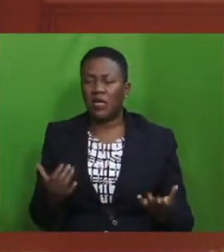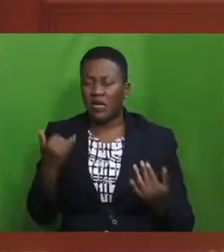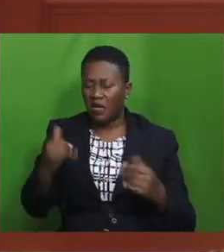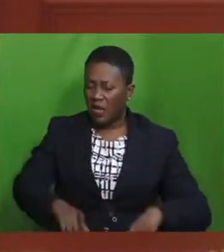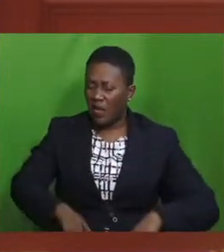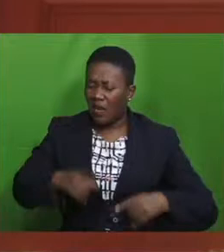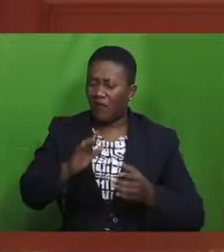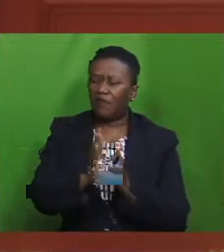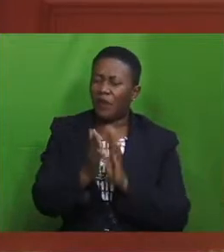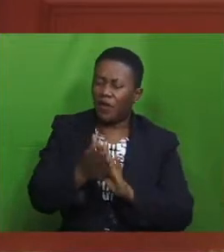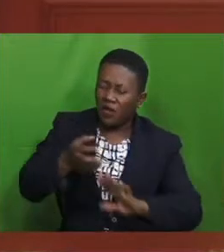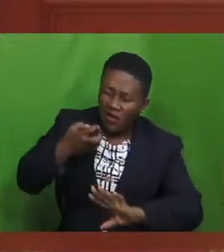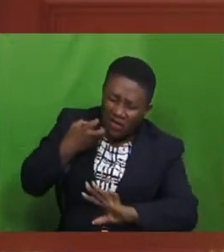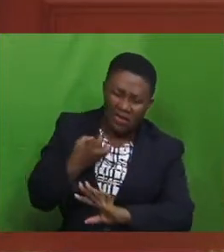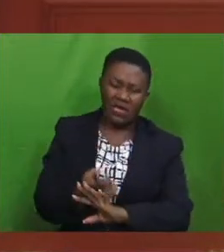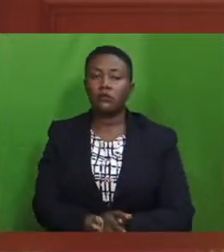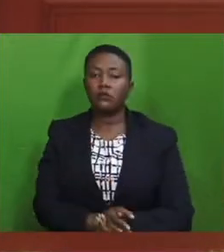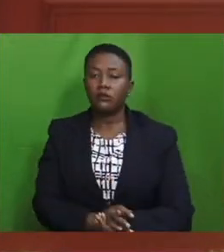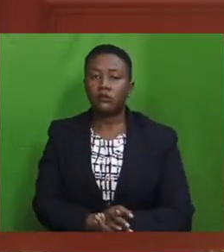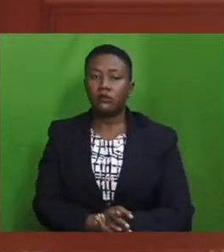they were before.